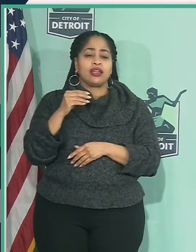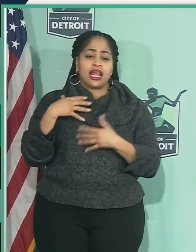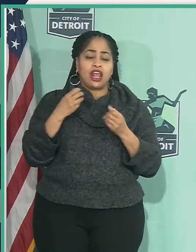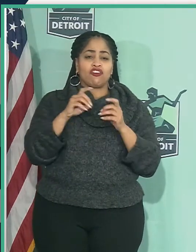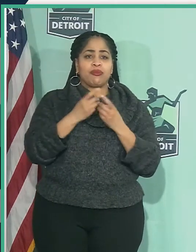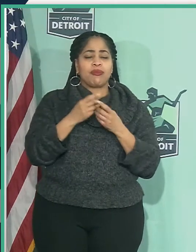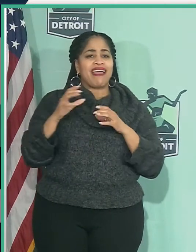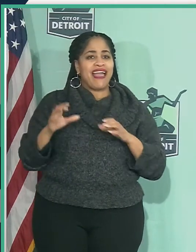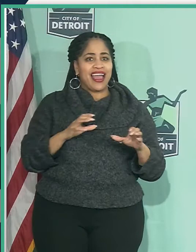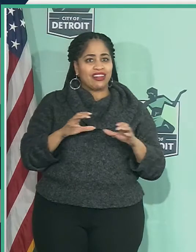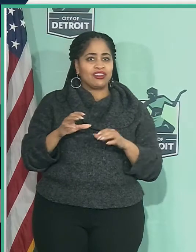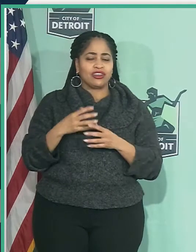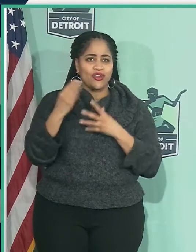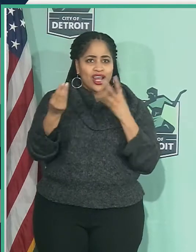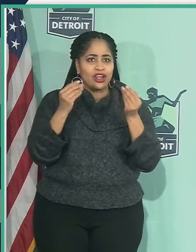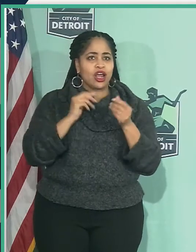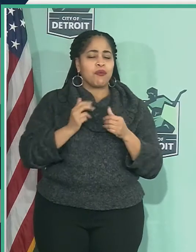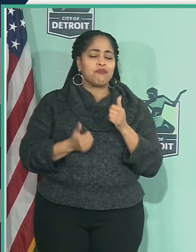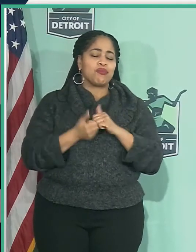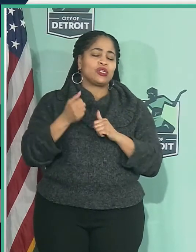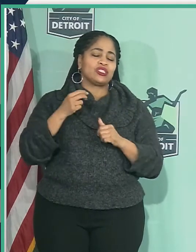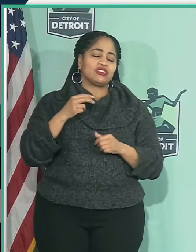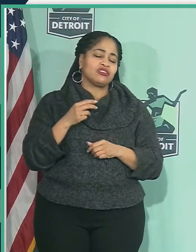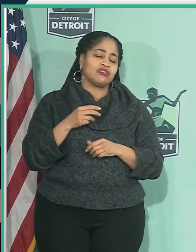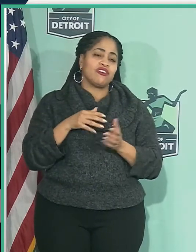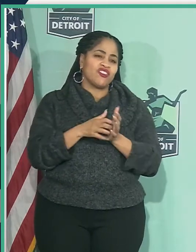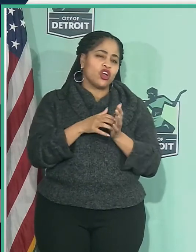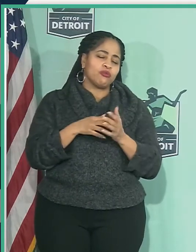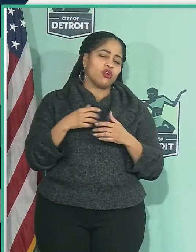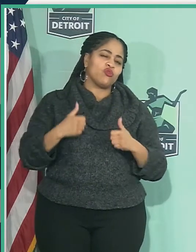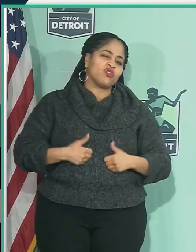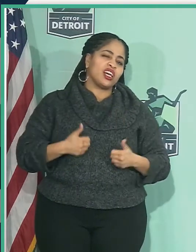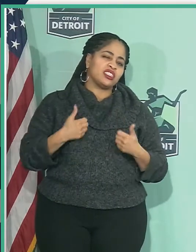going out to our most vulnerable residents and